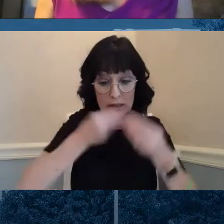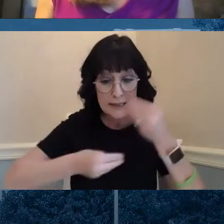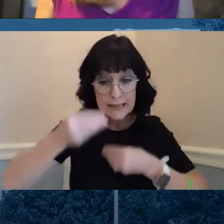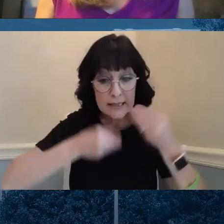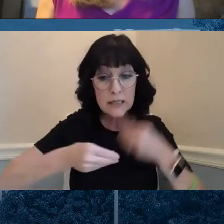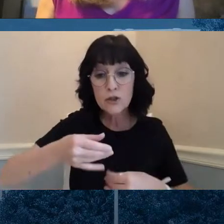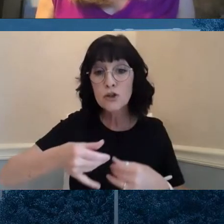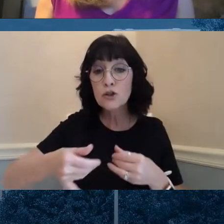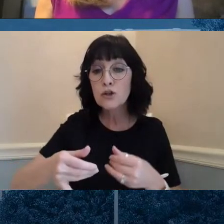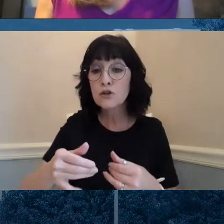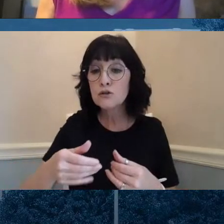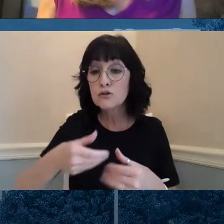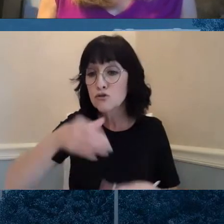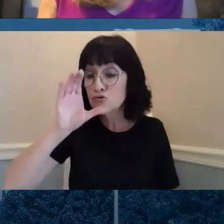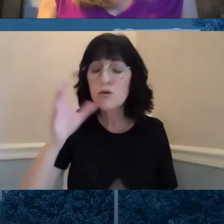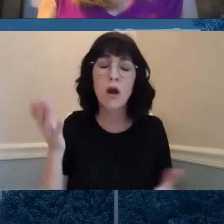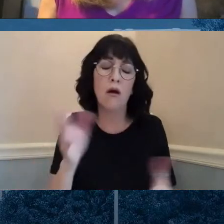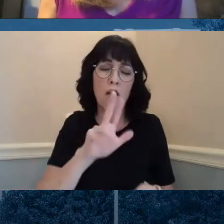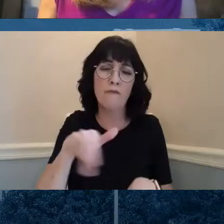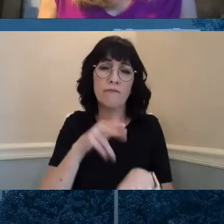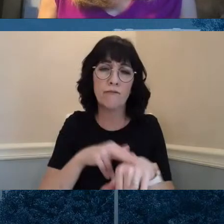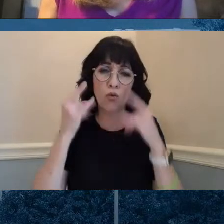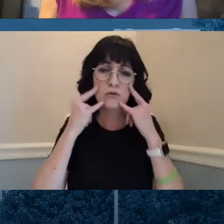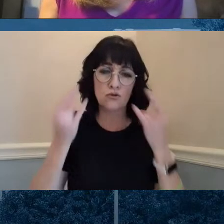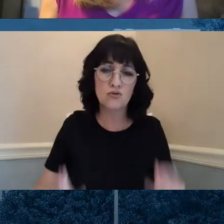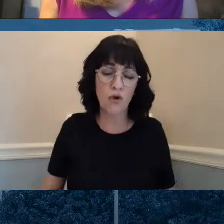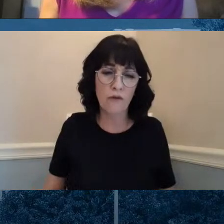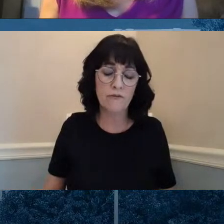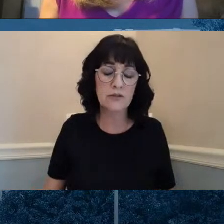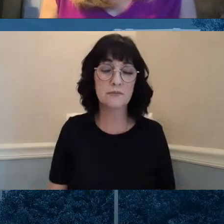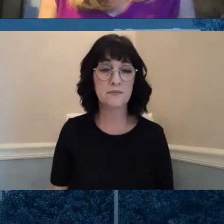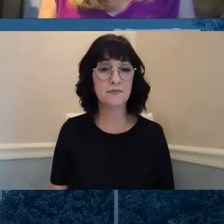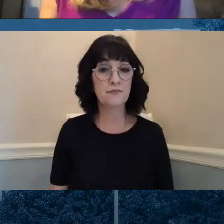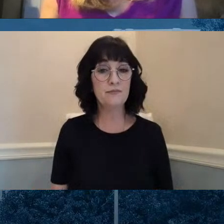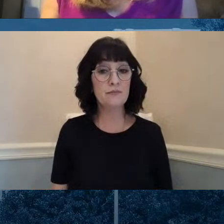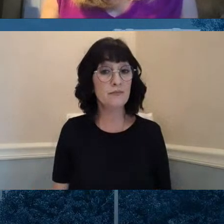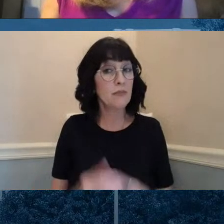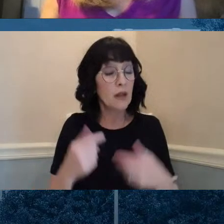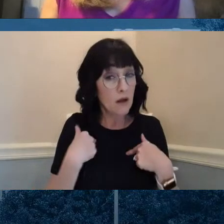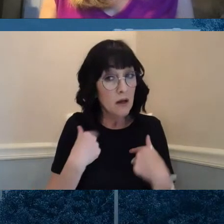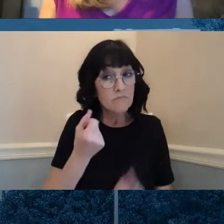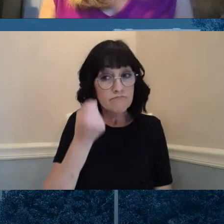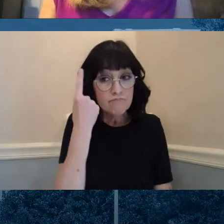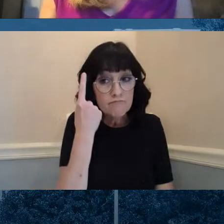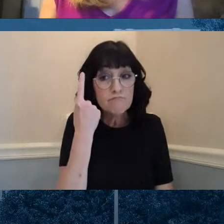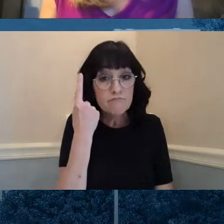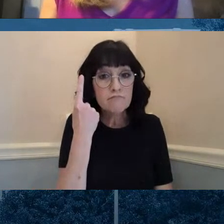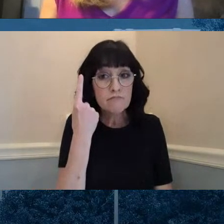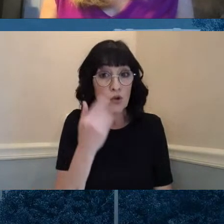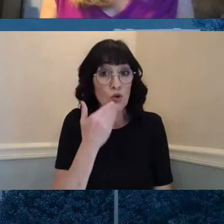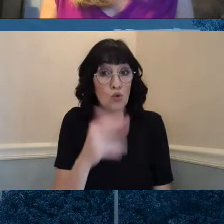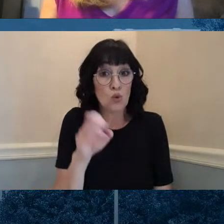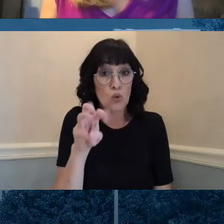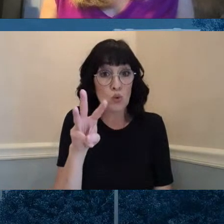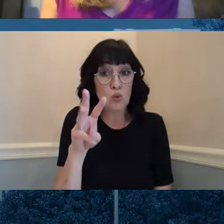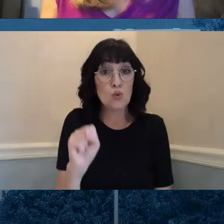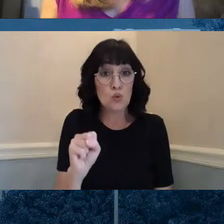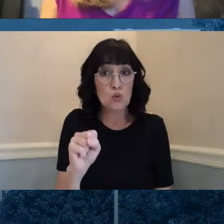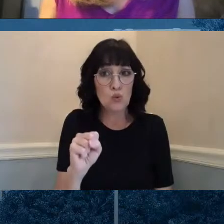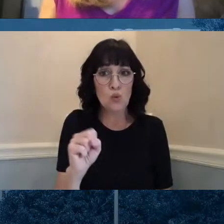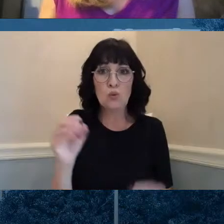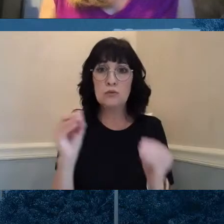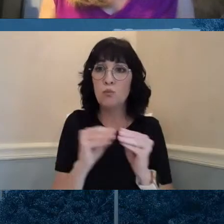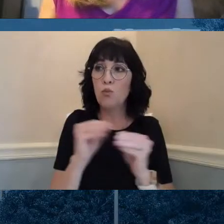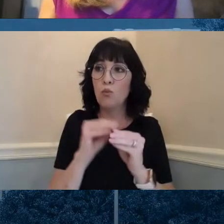evolving understanding and the growing science of COVID transmission. And while we know that this is welcome news for our vaccinated